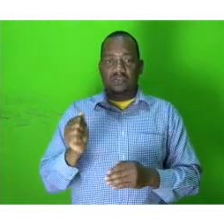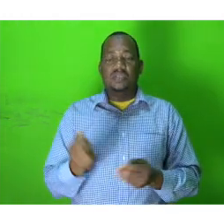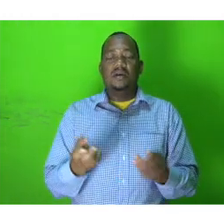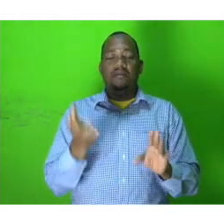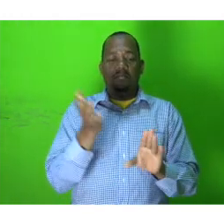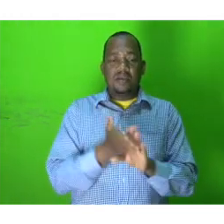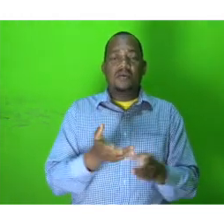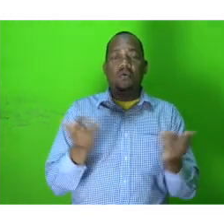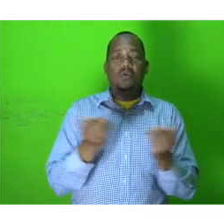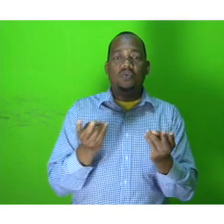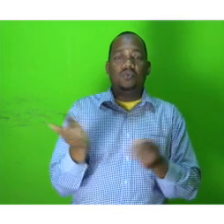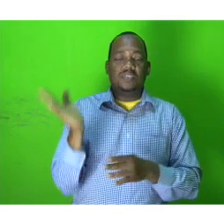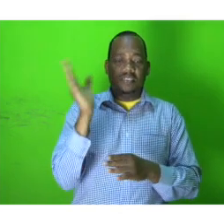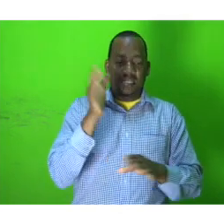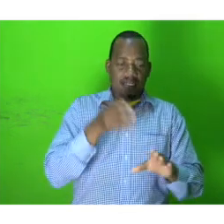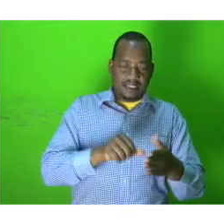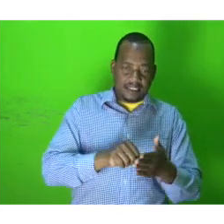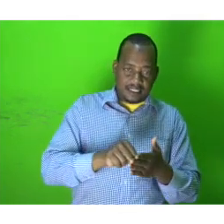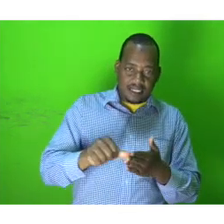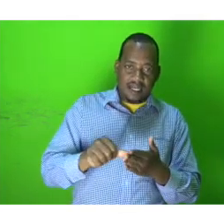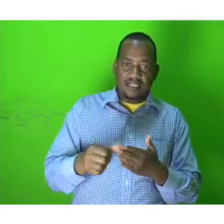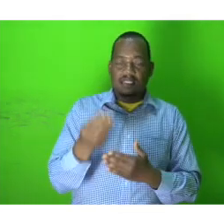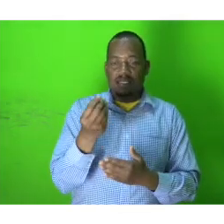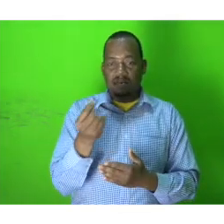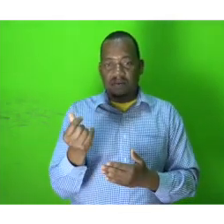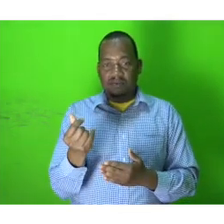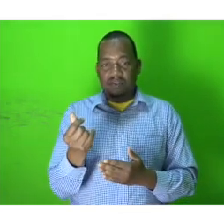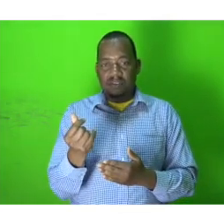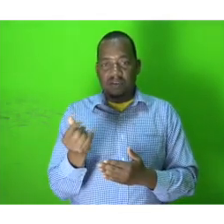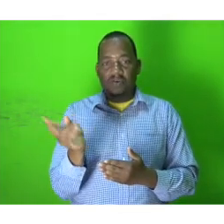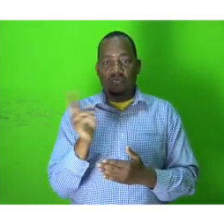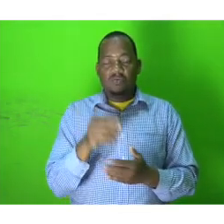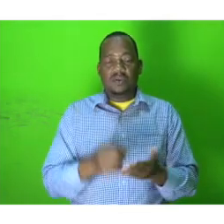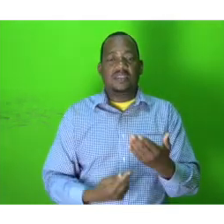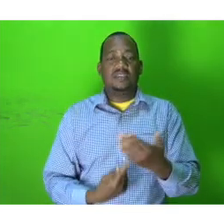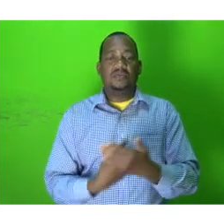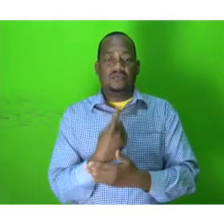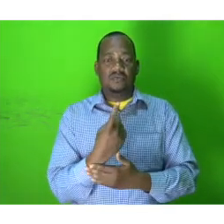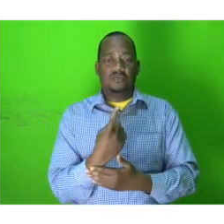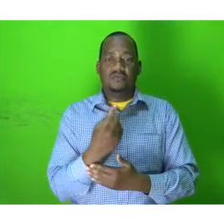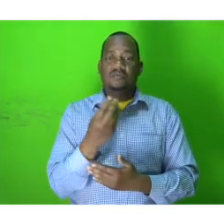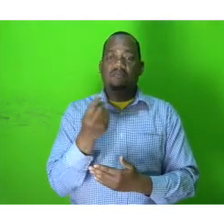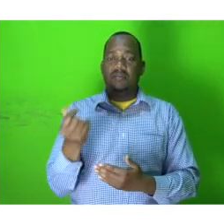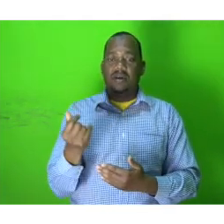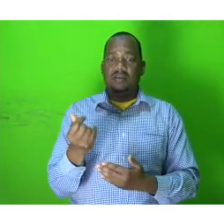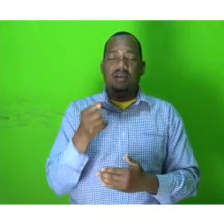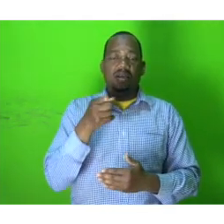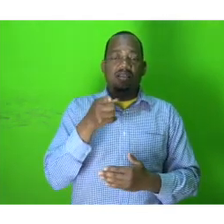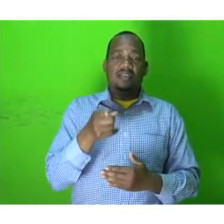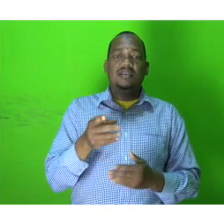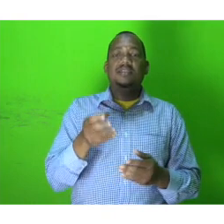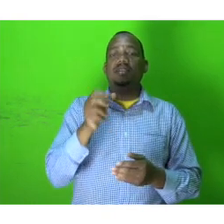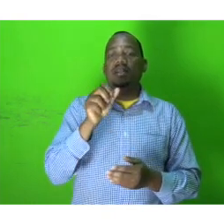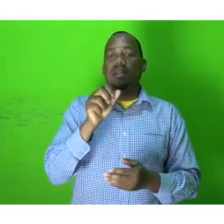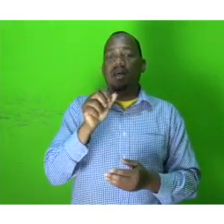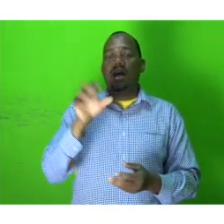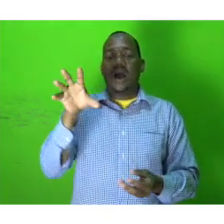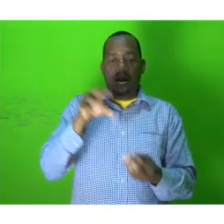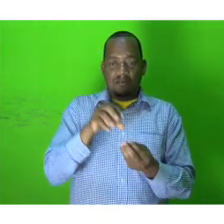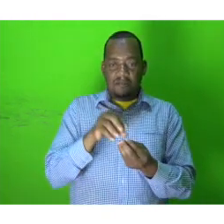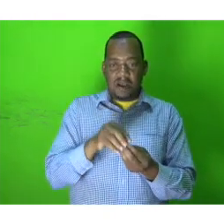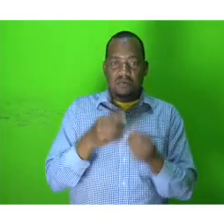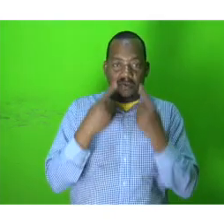always charge interest on the excess amount withdrawn. This amount